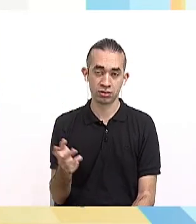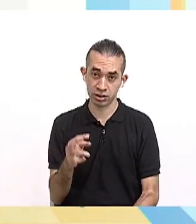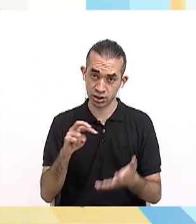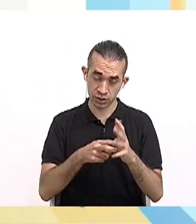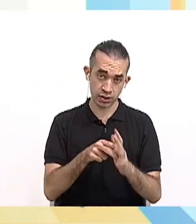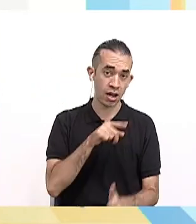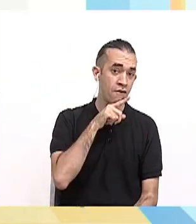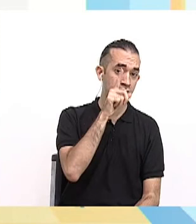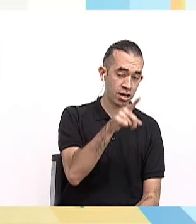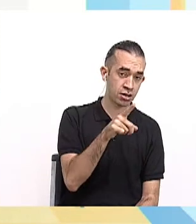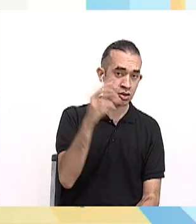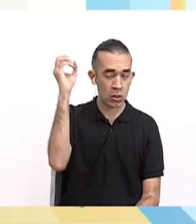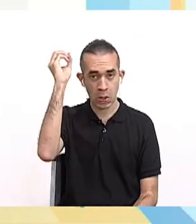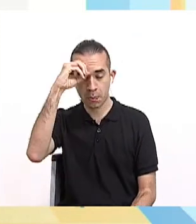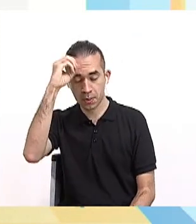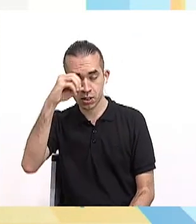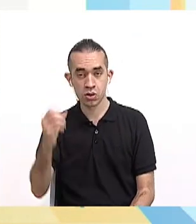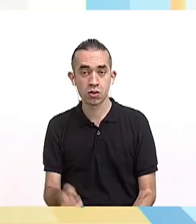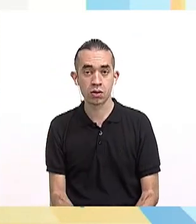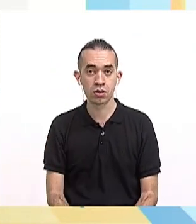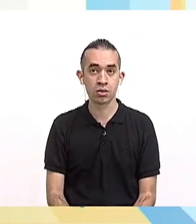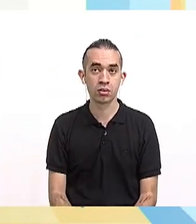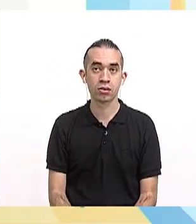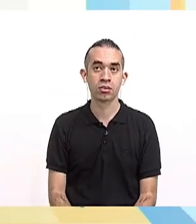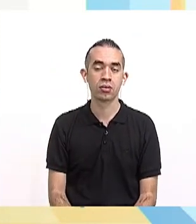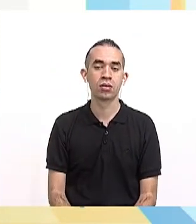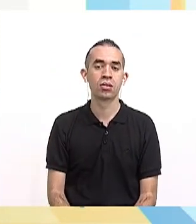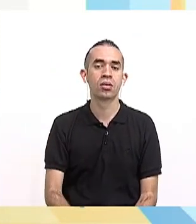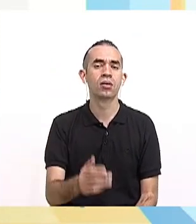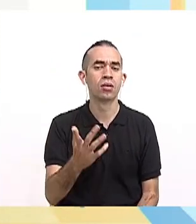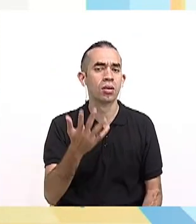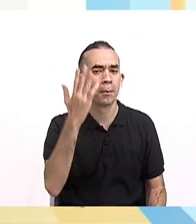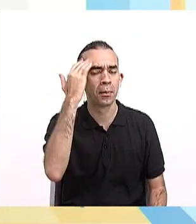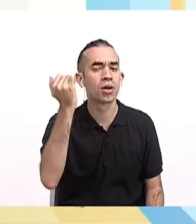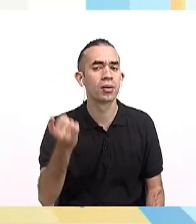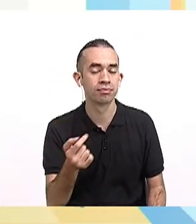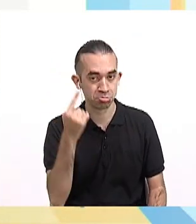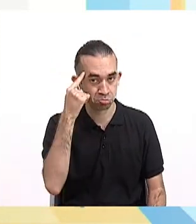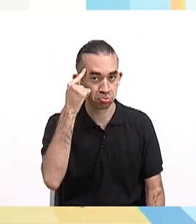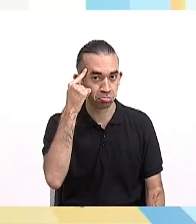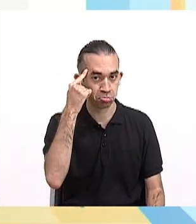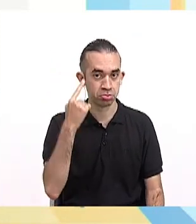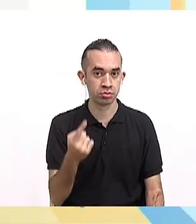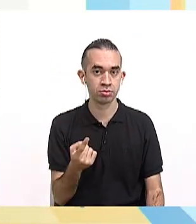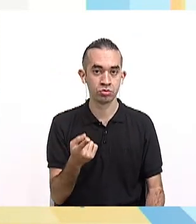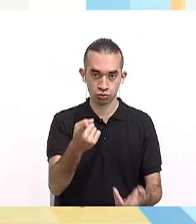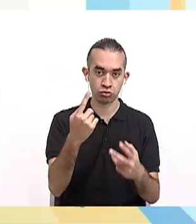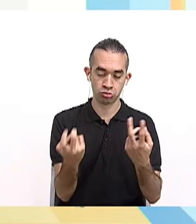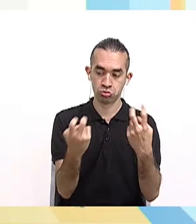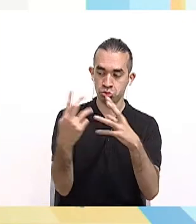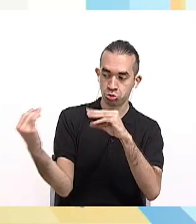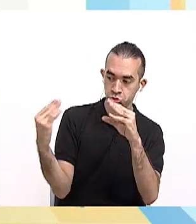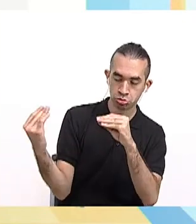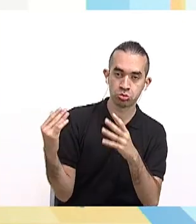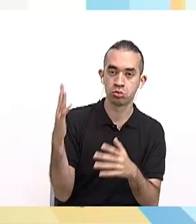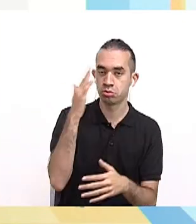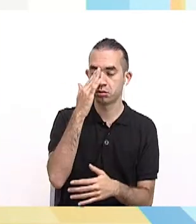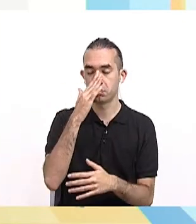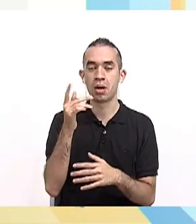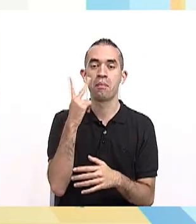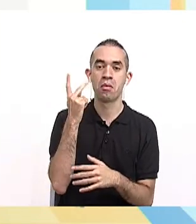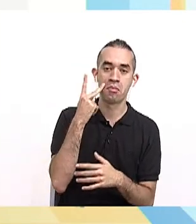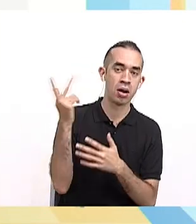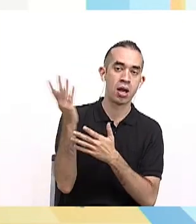fact or is this an opinion? And why? Think about that. Talk to the person next to you, maybe your mother, your